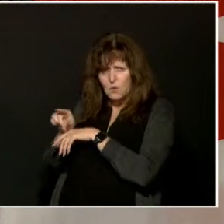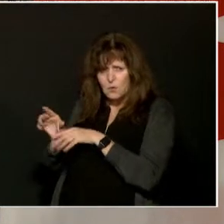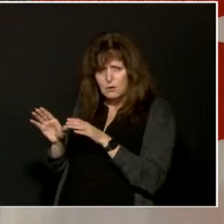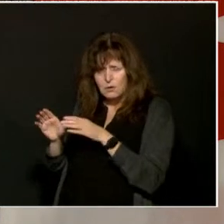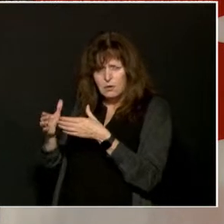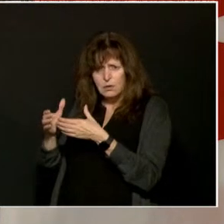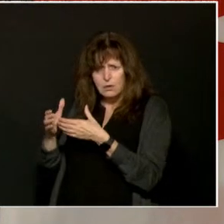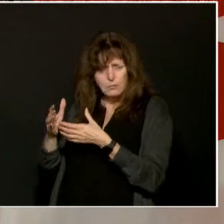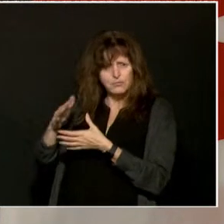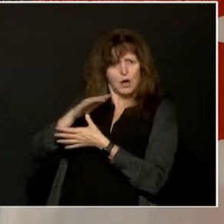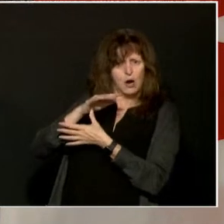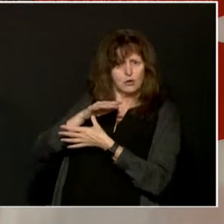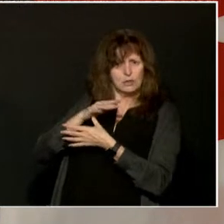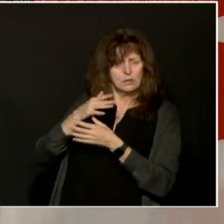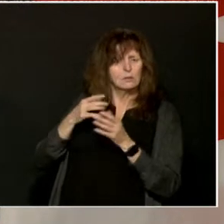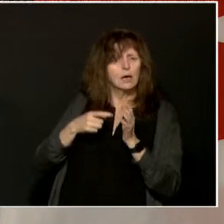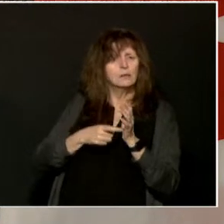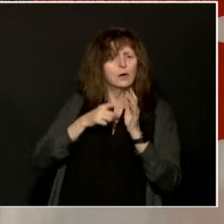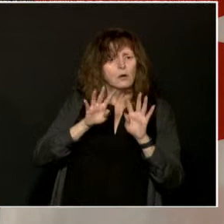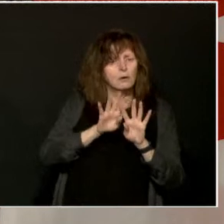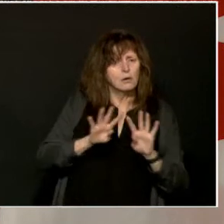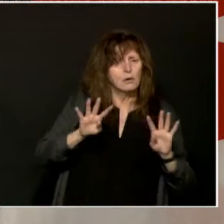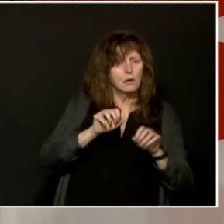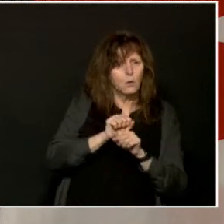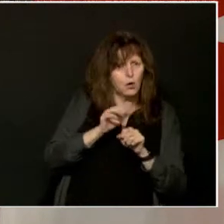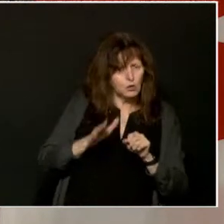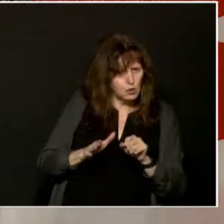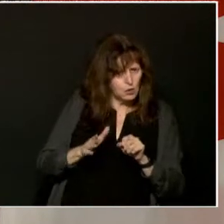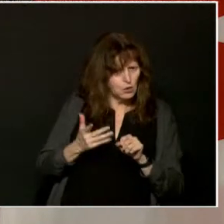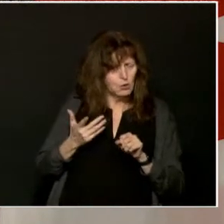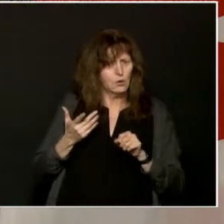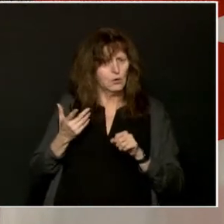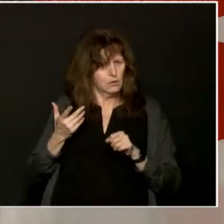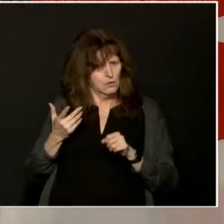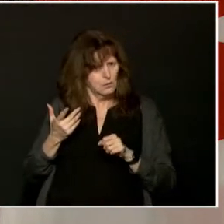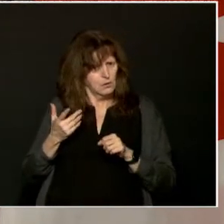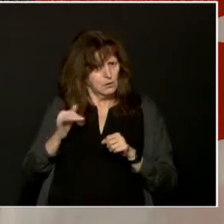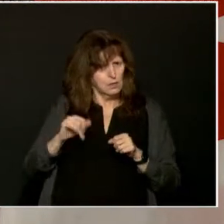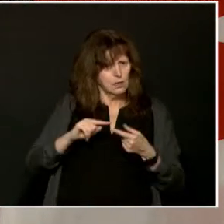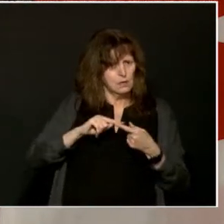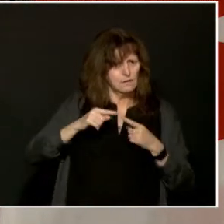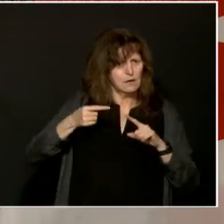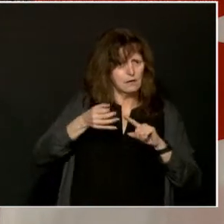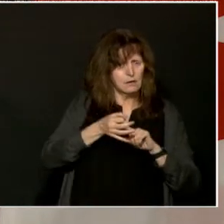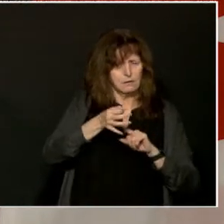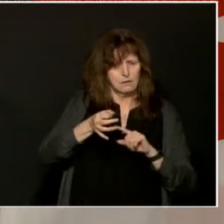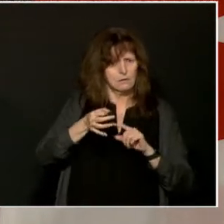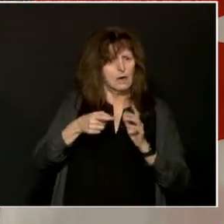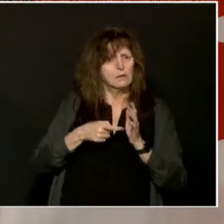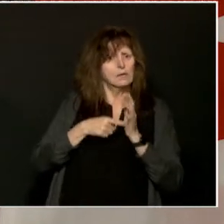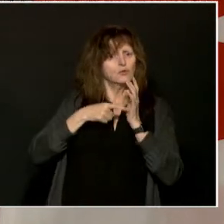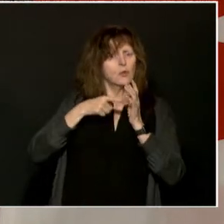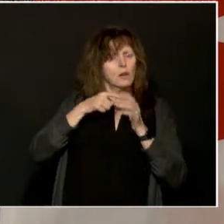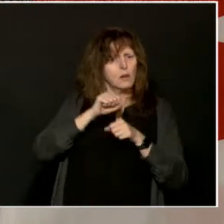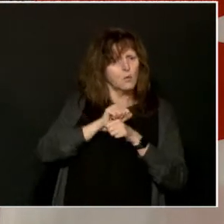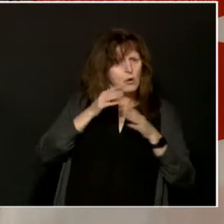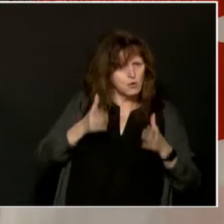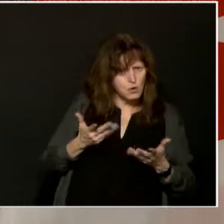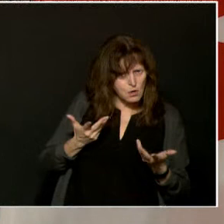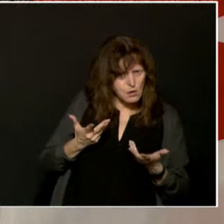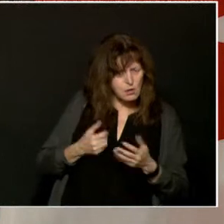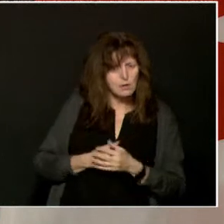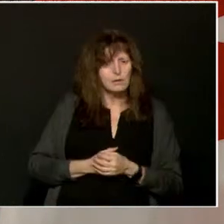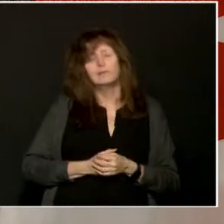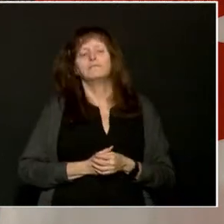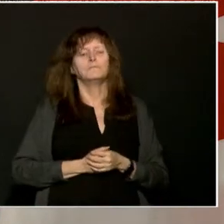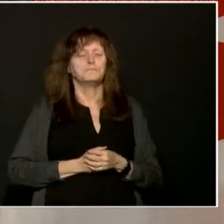as has been also discussed in light of the variant threat. Yeah, so at this particular point, there's always discussions.